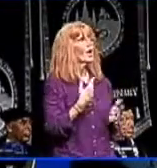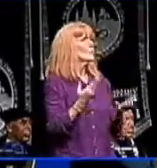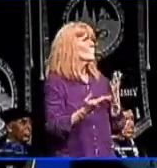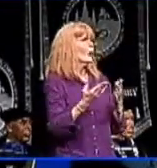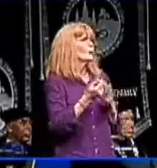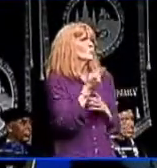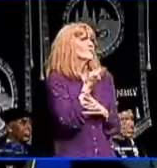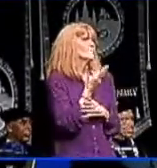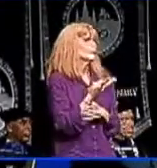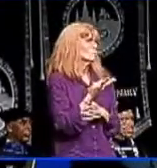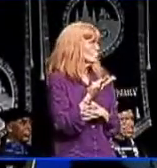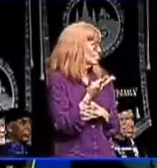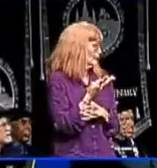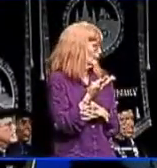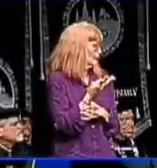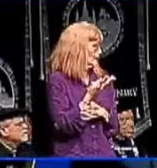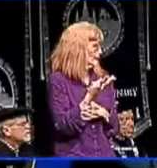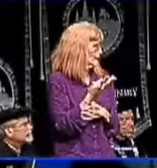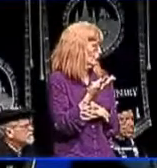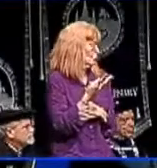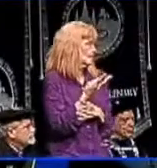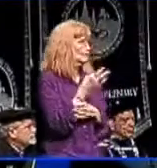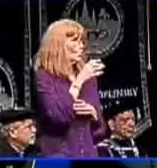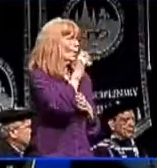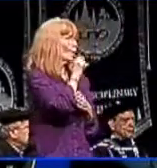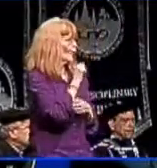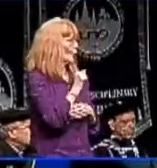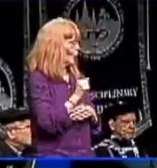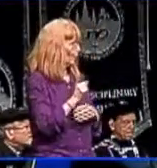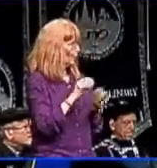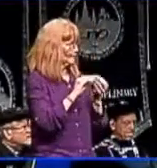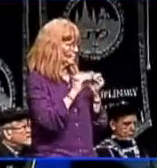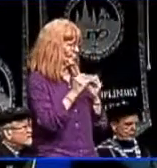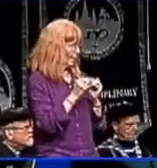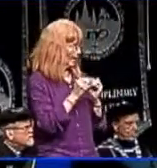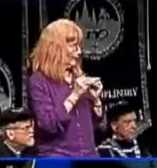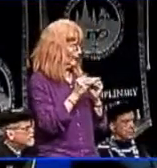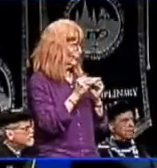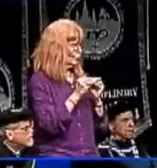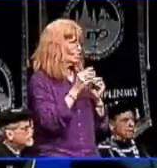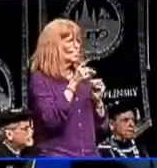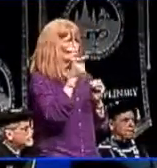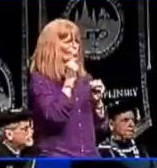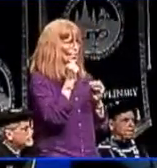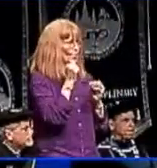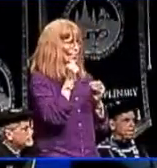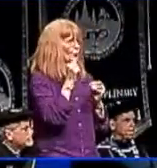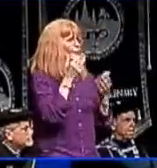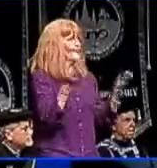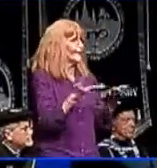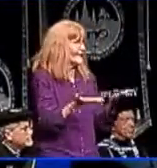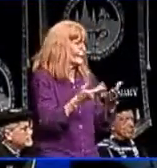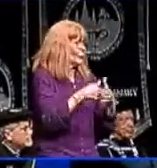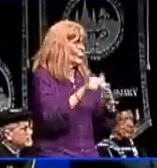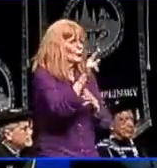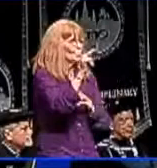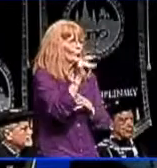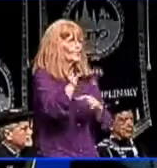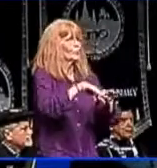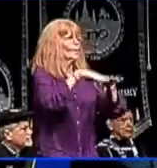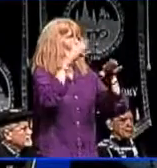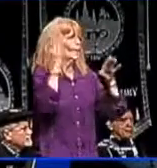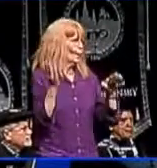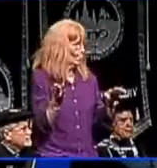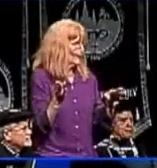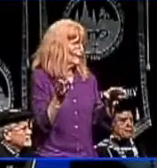few declining numbers of people who were around when UNO was open. And